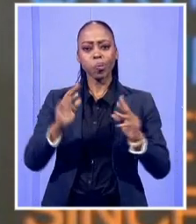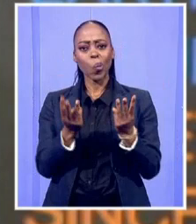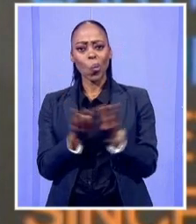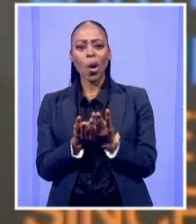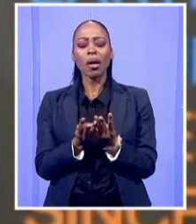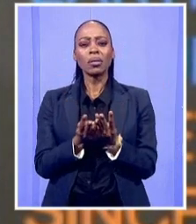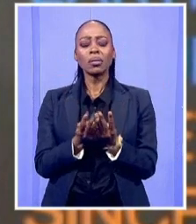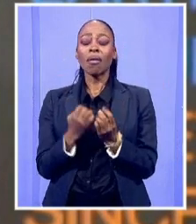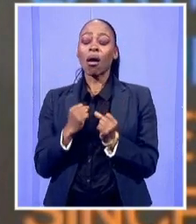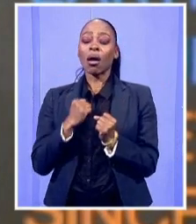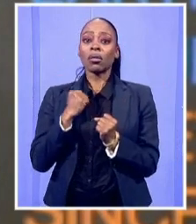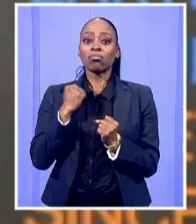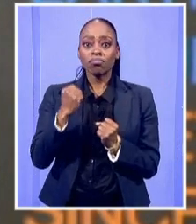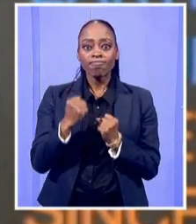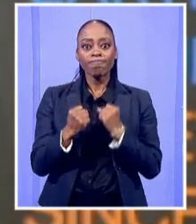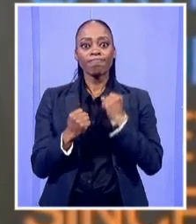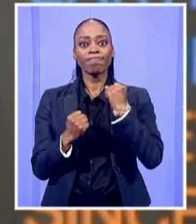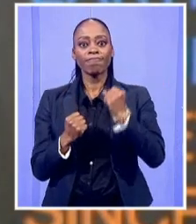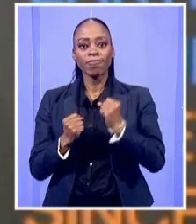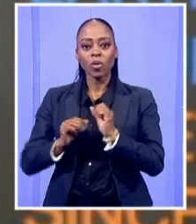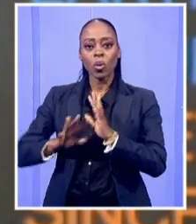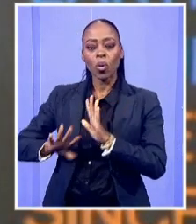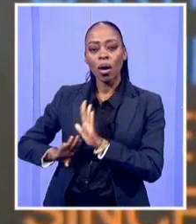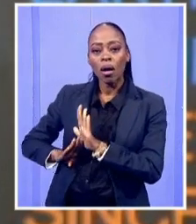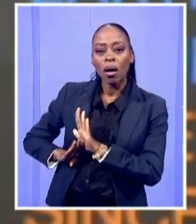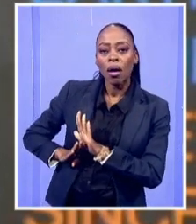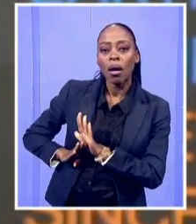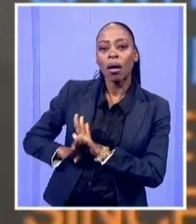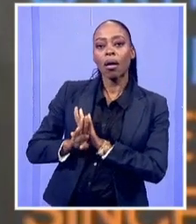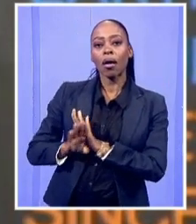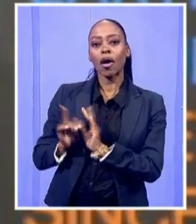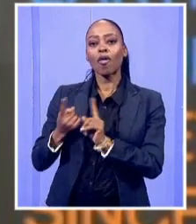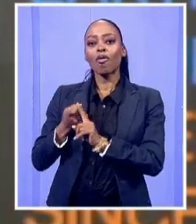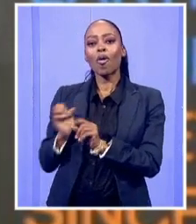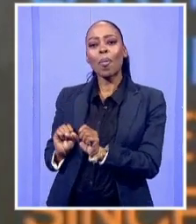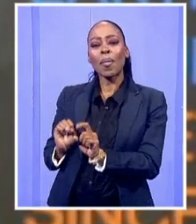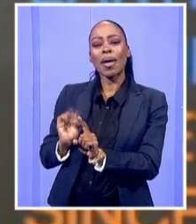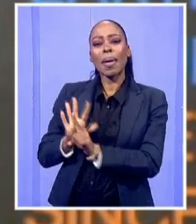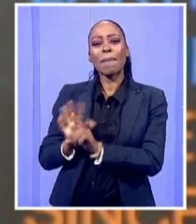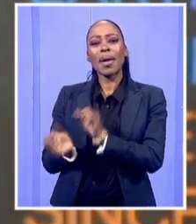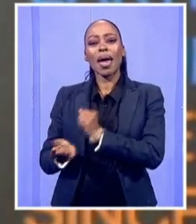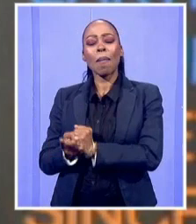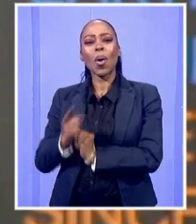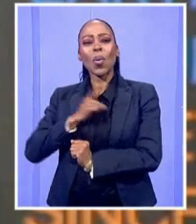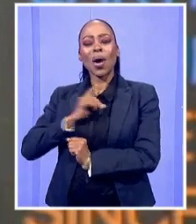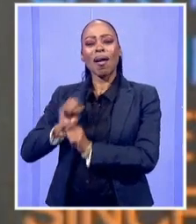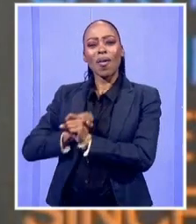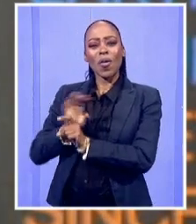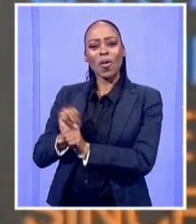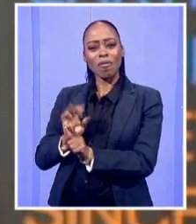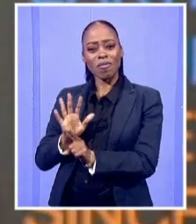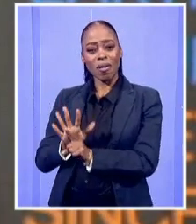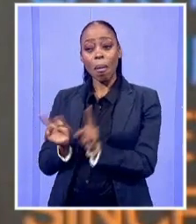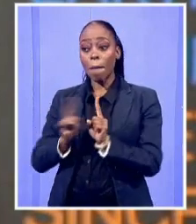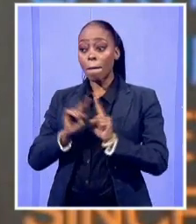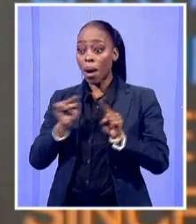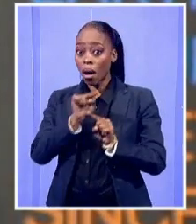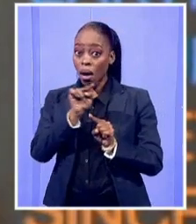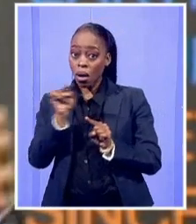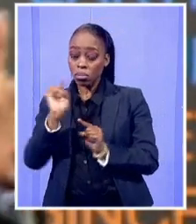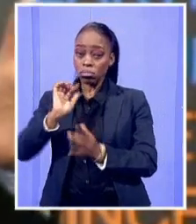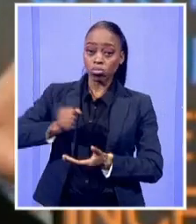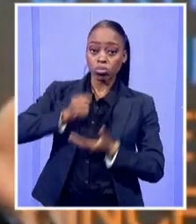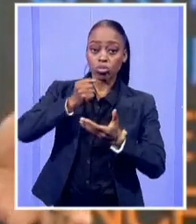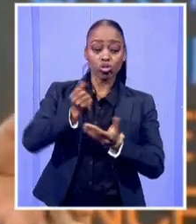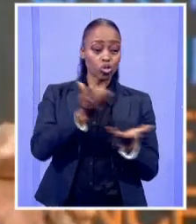is struggling to recover from the devastating impacts of COVID-19. Yet through such investments that you